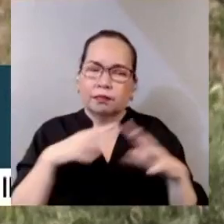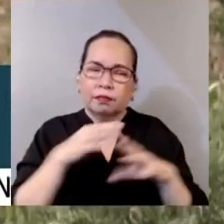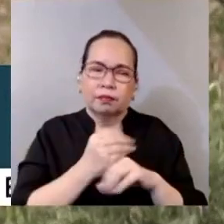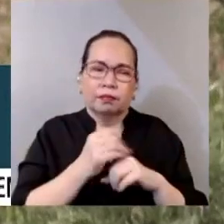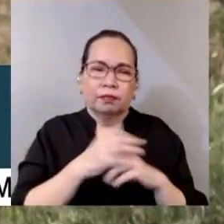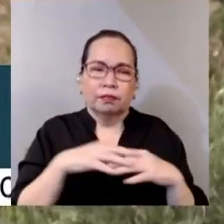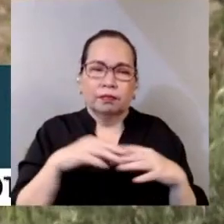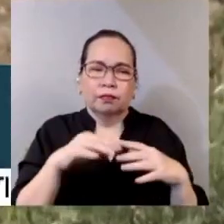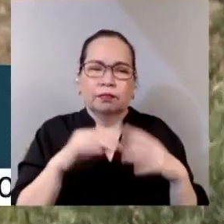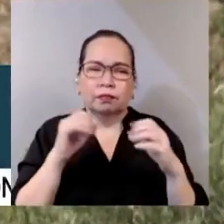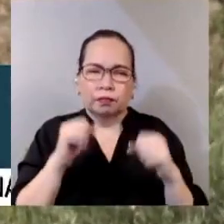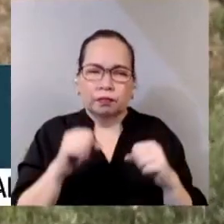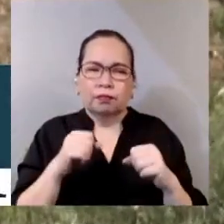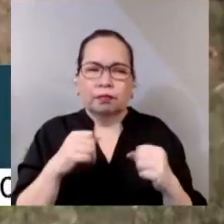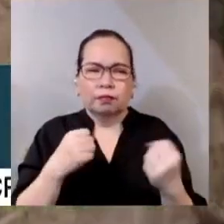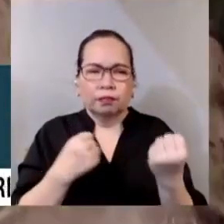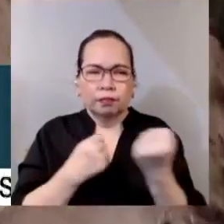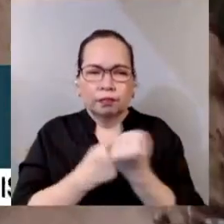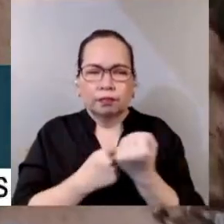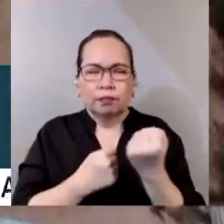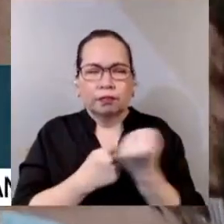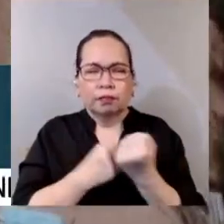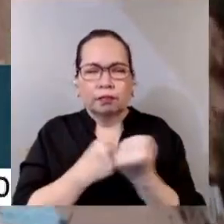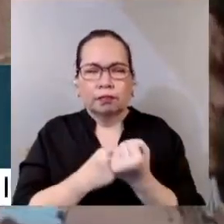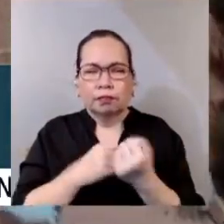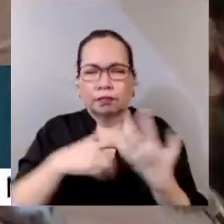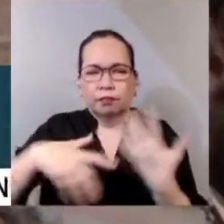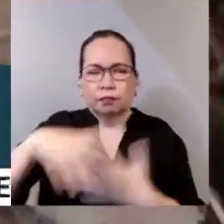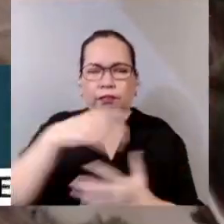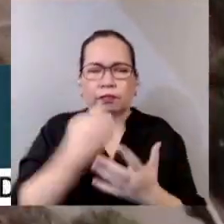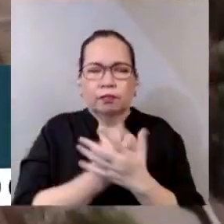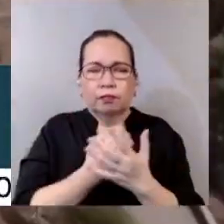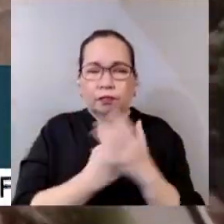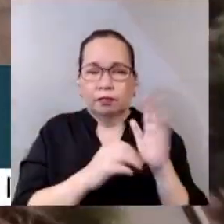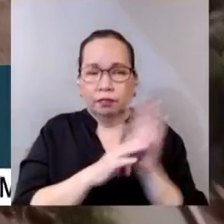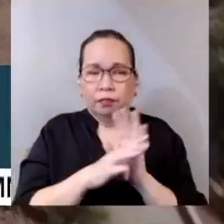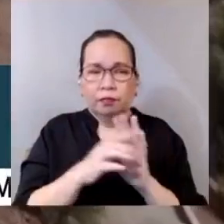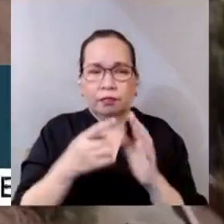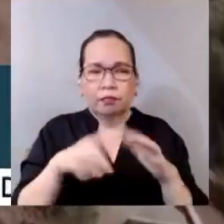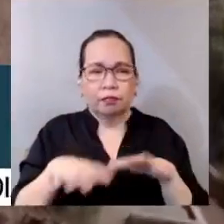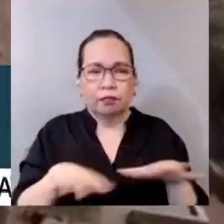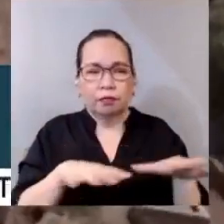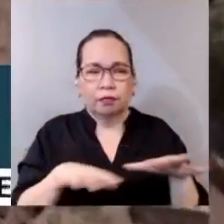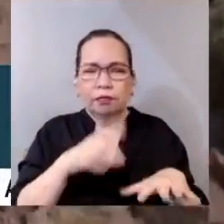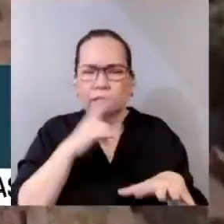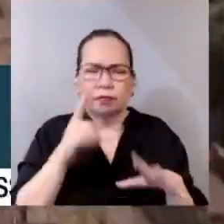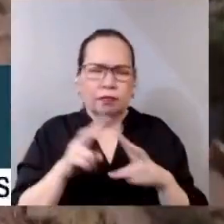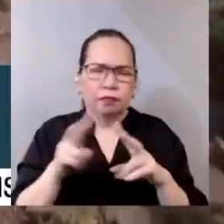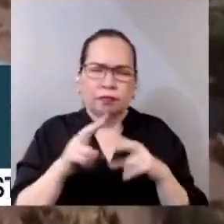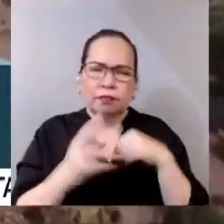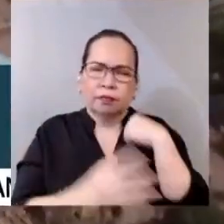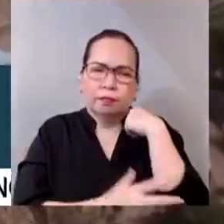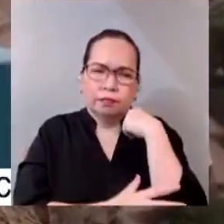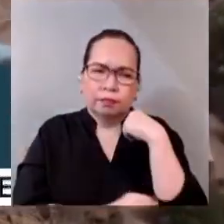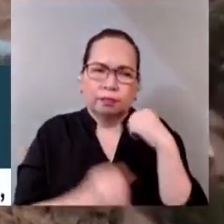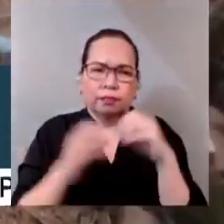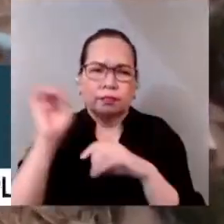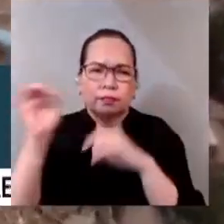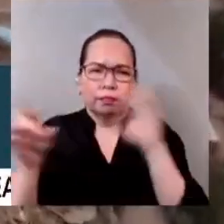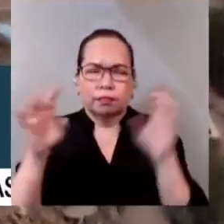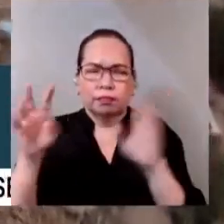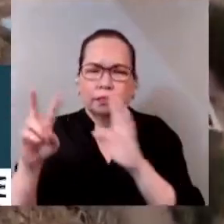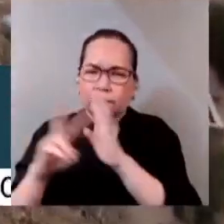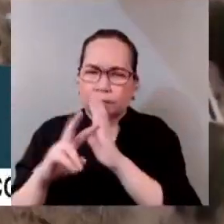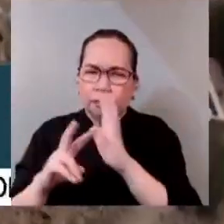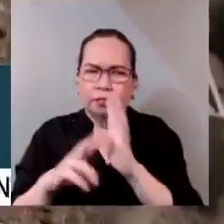social and economic development. Areas hit by the quake are among Morocco's poorest, with many remote villages lacking proper roads